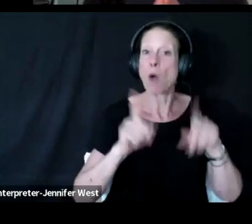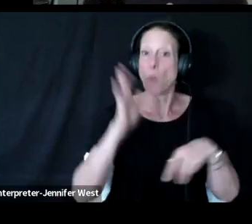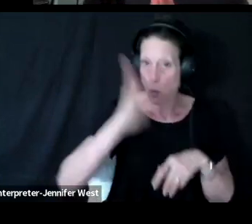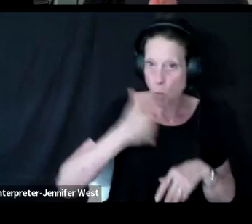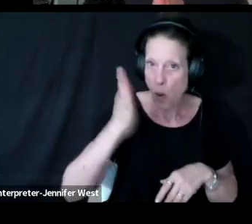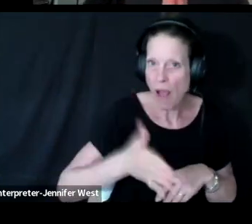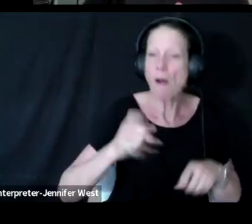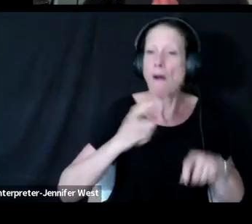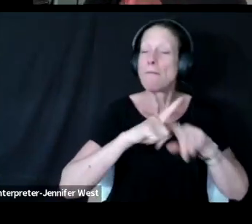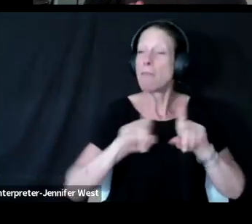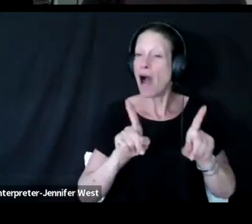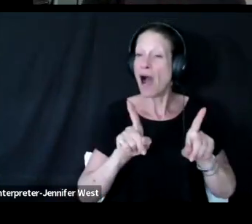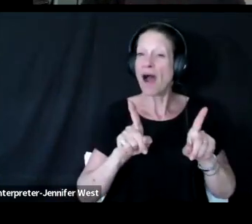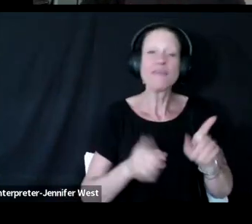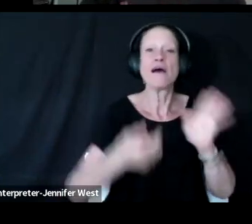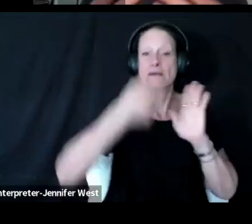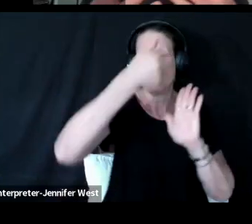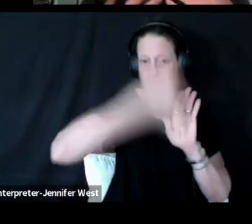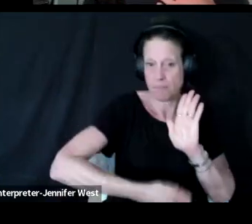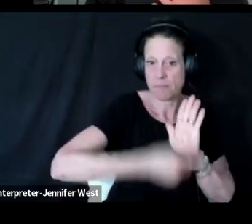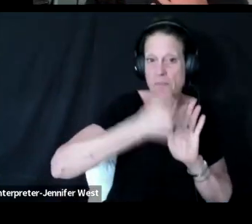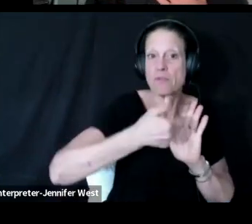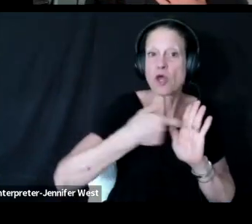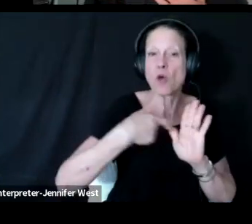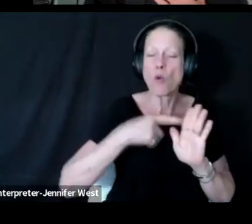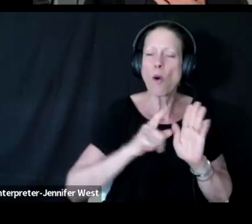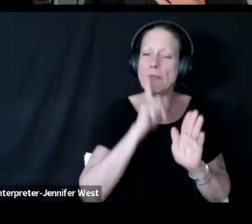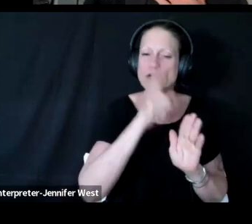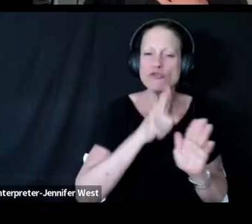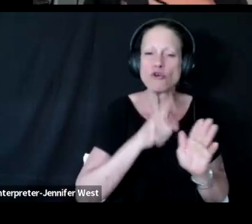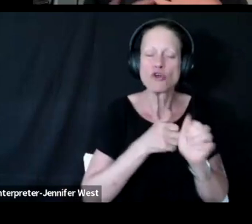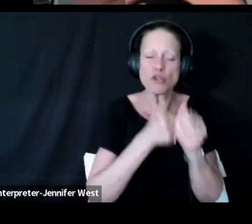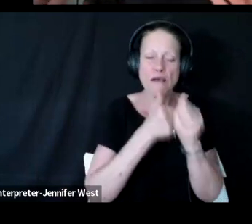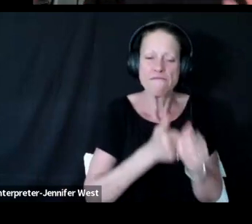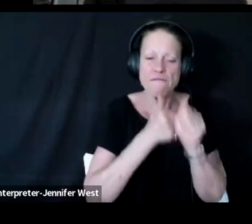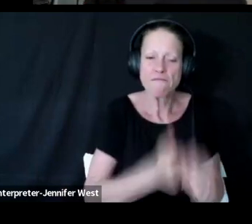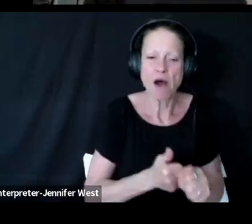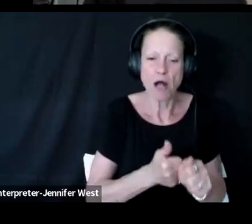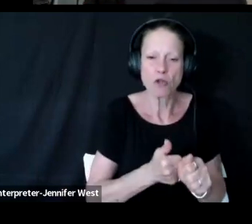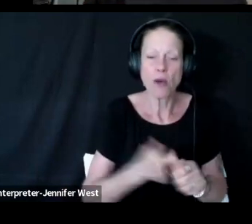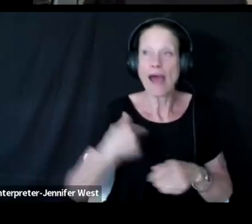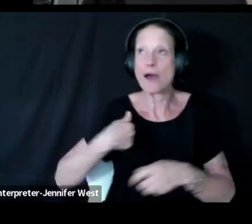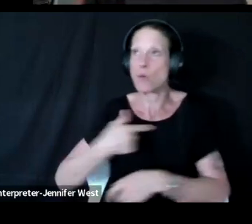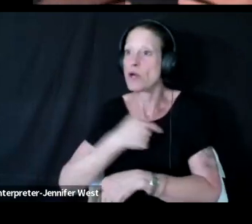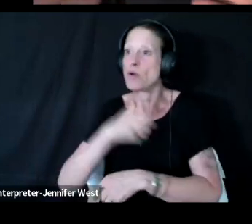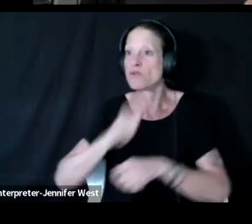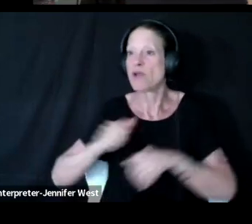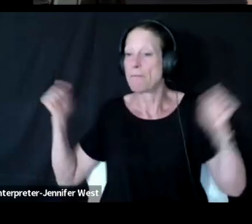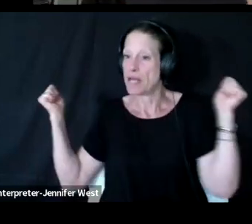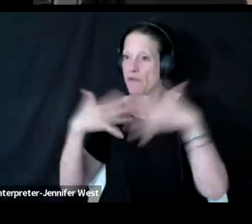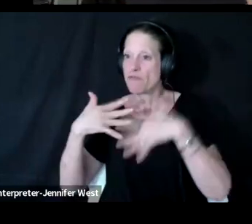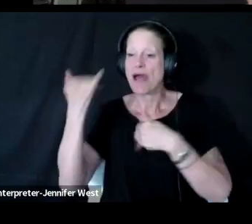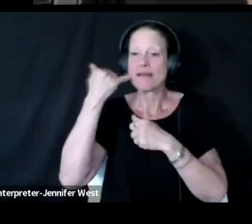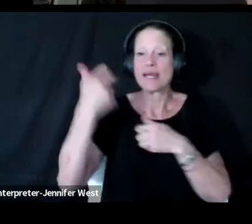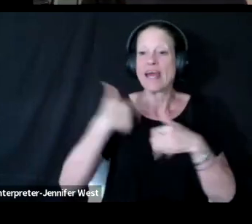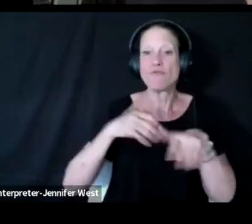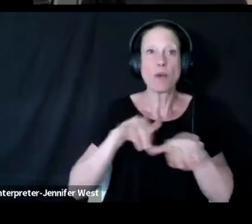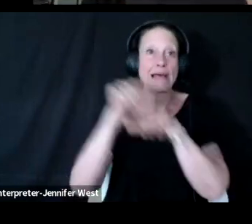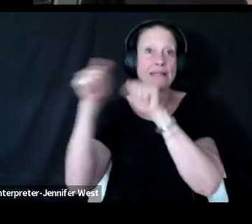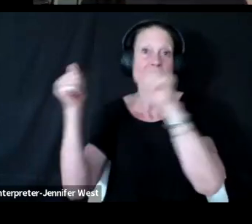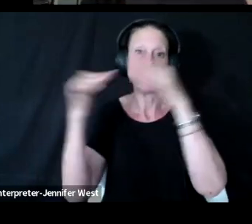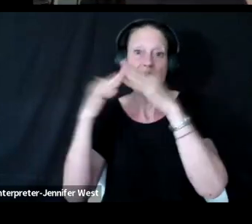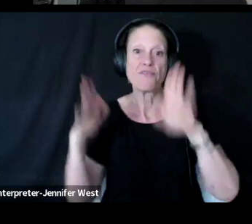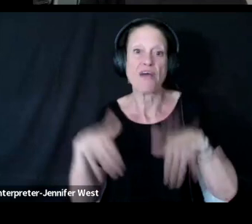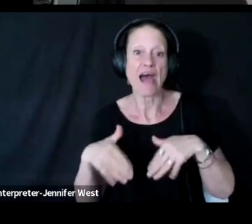this makes sure that they do everything correctly and takes the fear out of us. Like, I'm making sure that they really understand how to